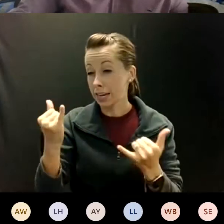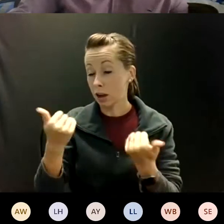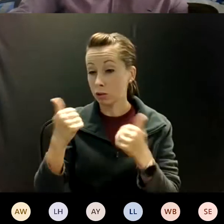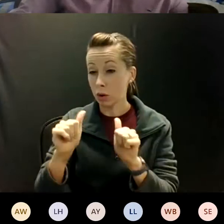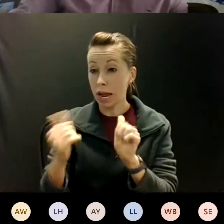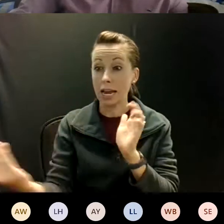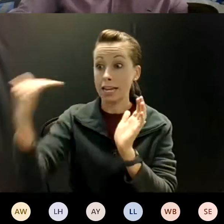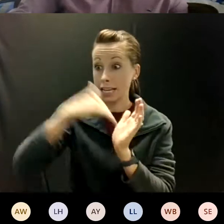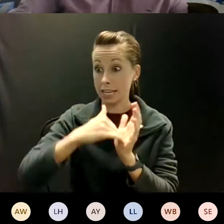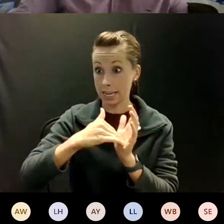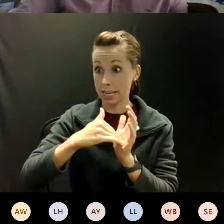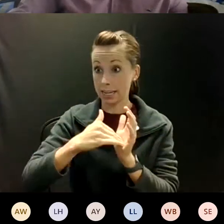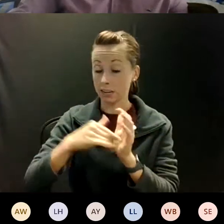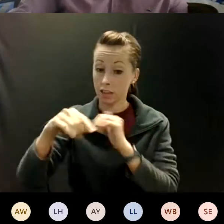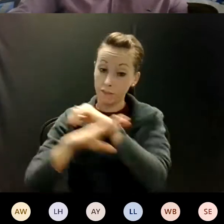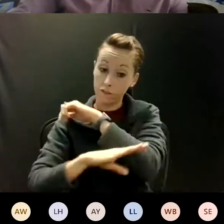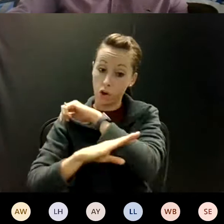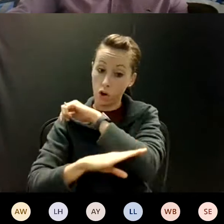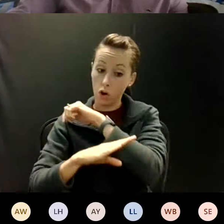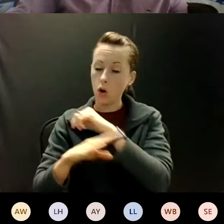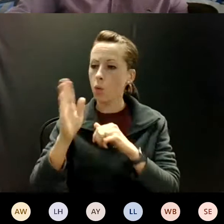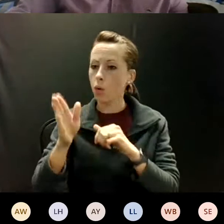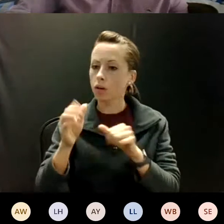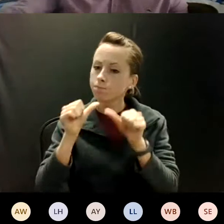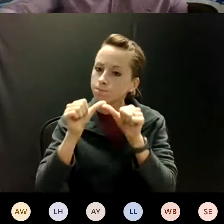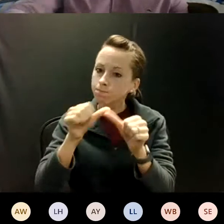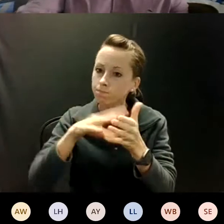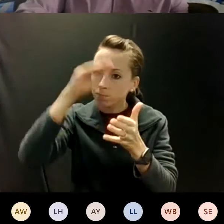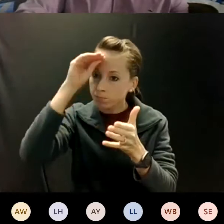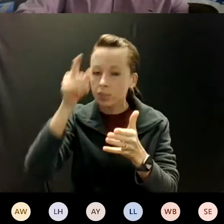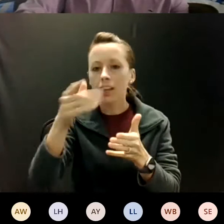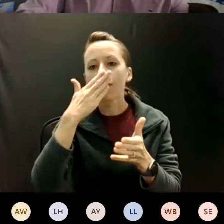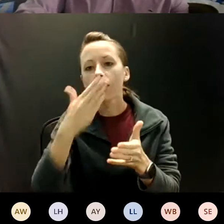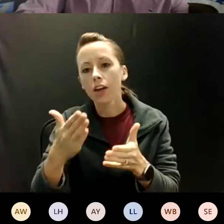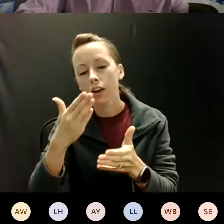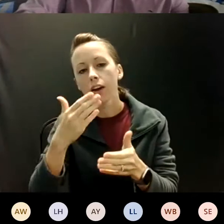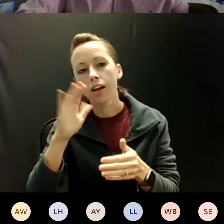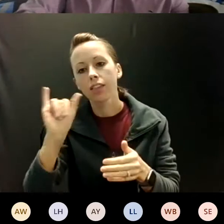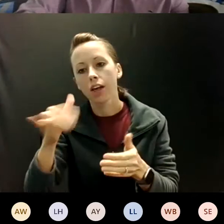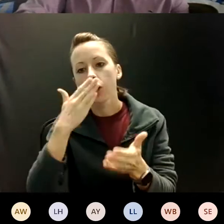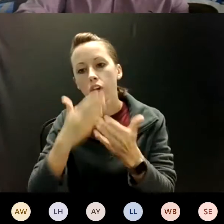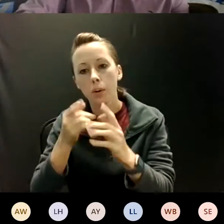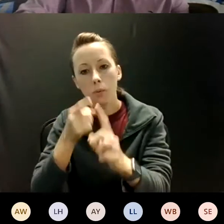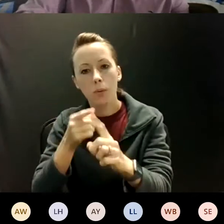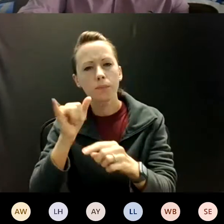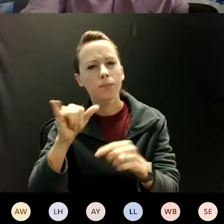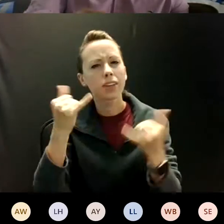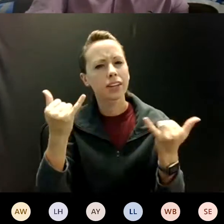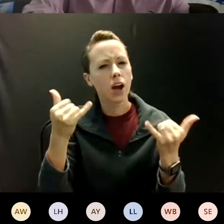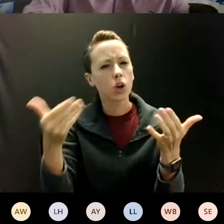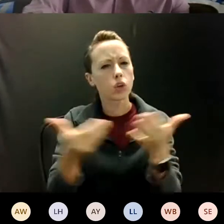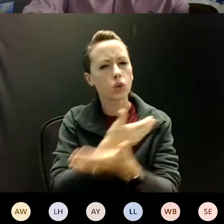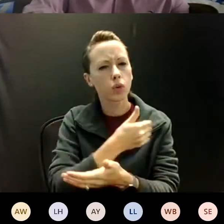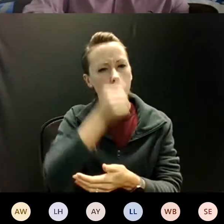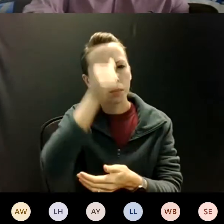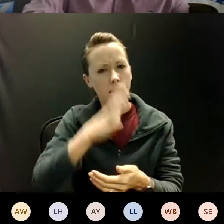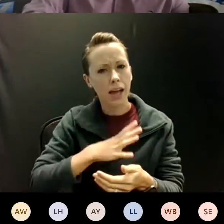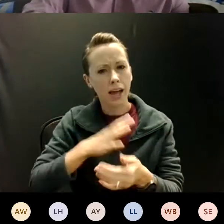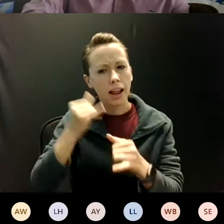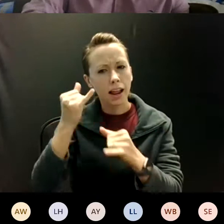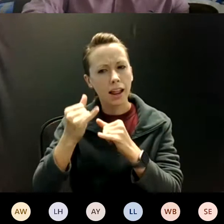learning. How do you make things like that happen? So thank you again for that. Ranuka, I think you're the last one whose hands